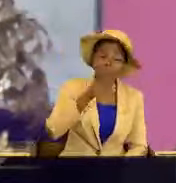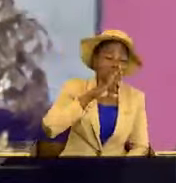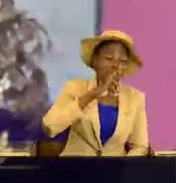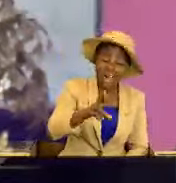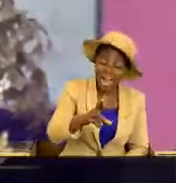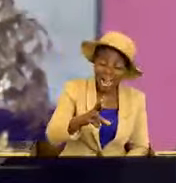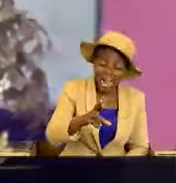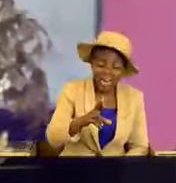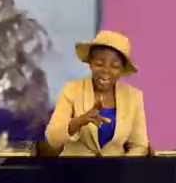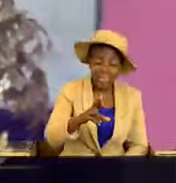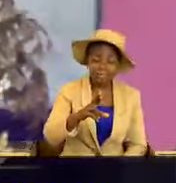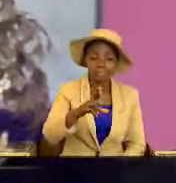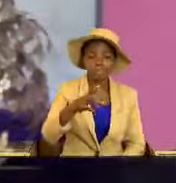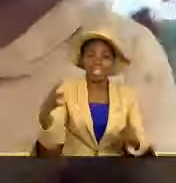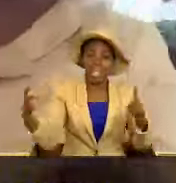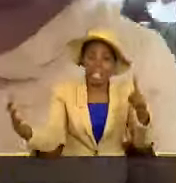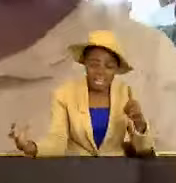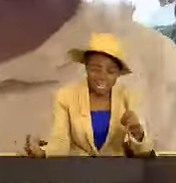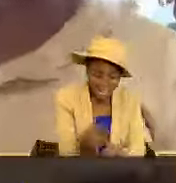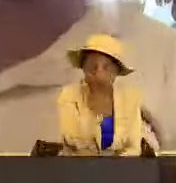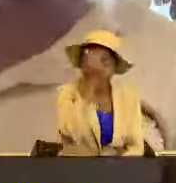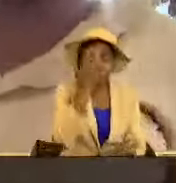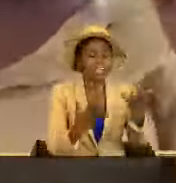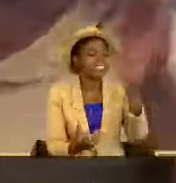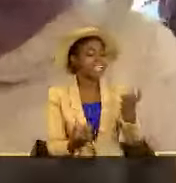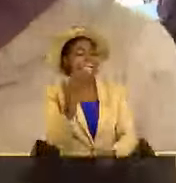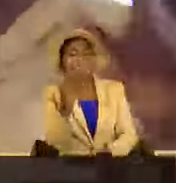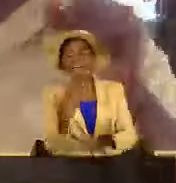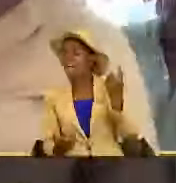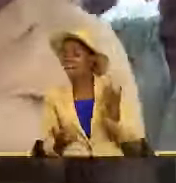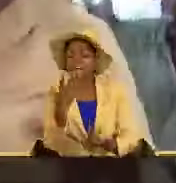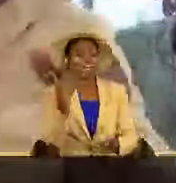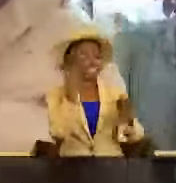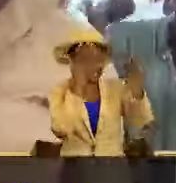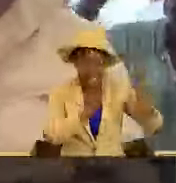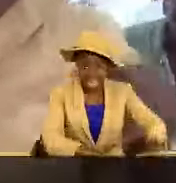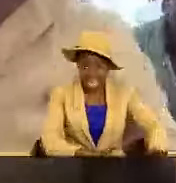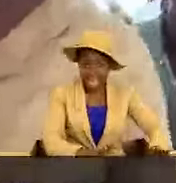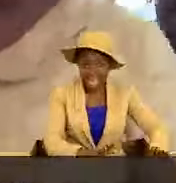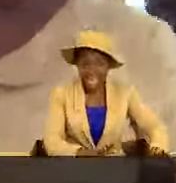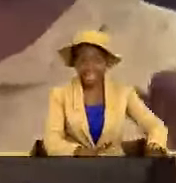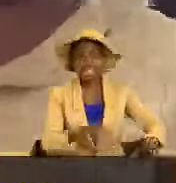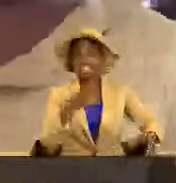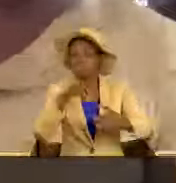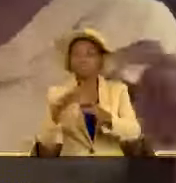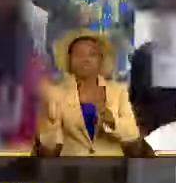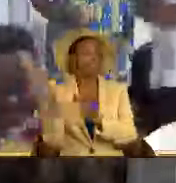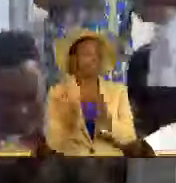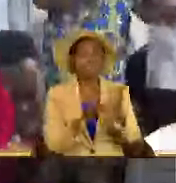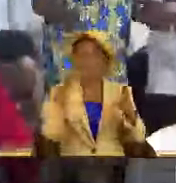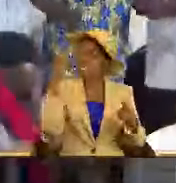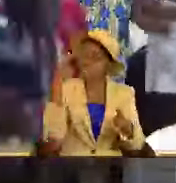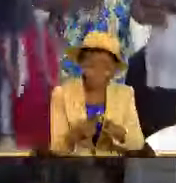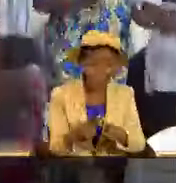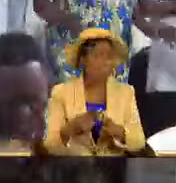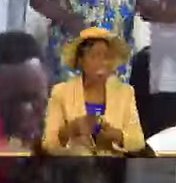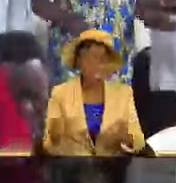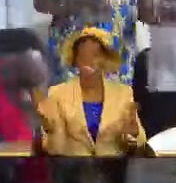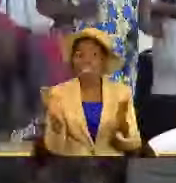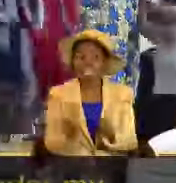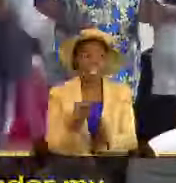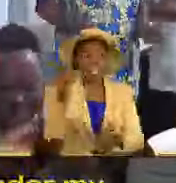are Catch Fire Die In The Name of